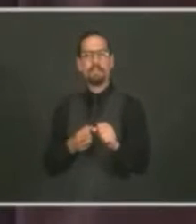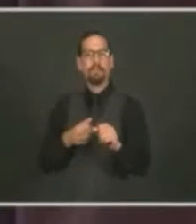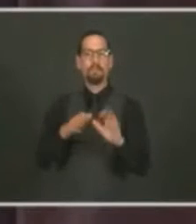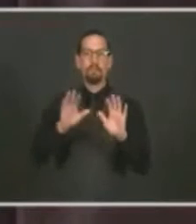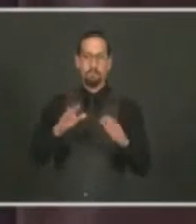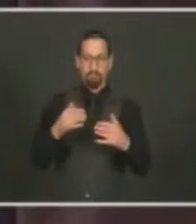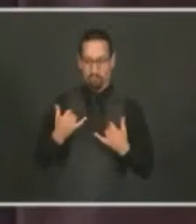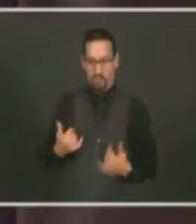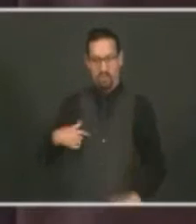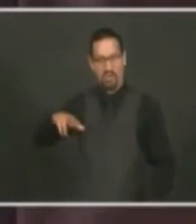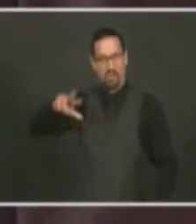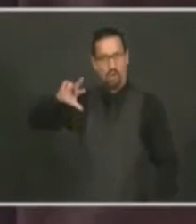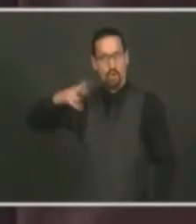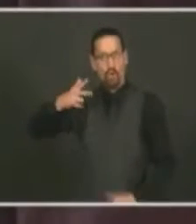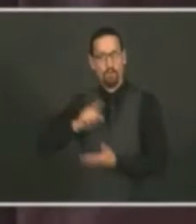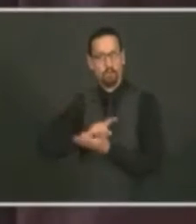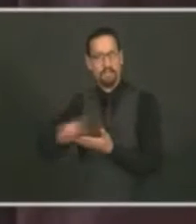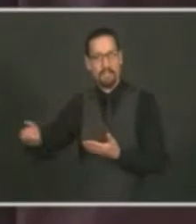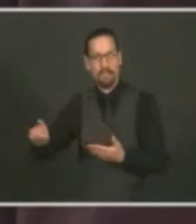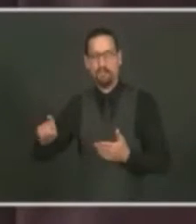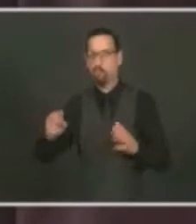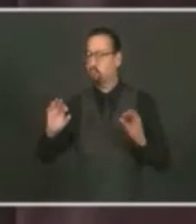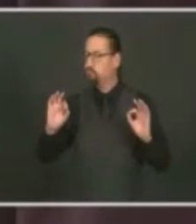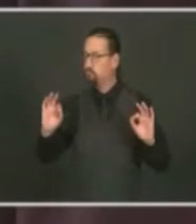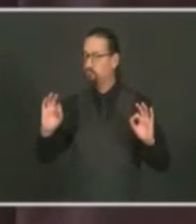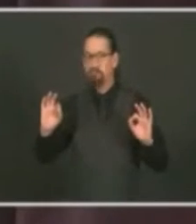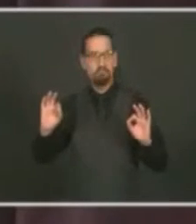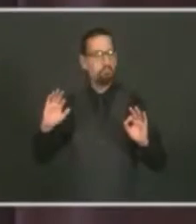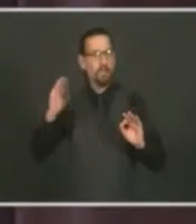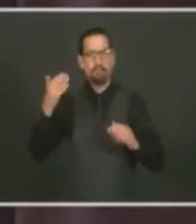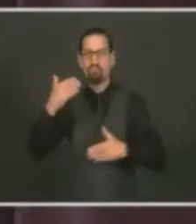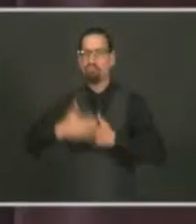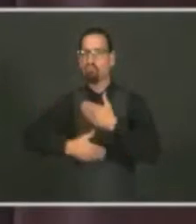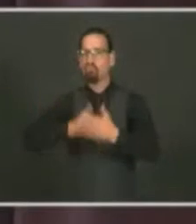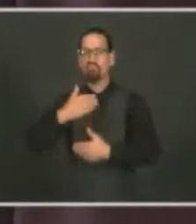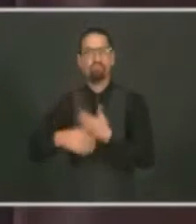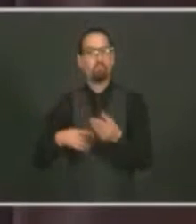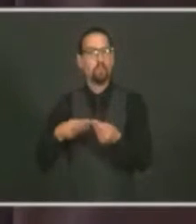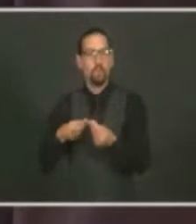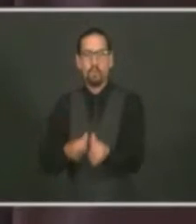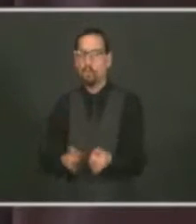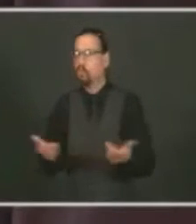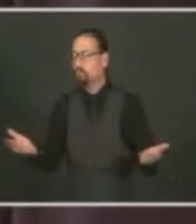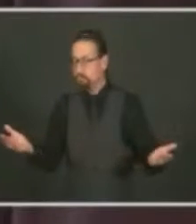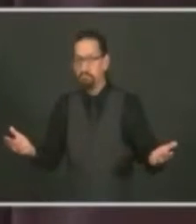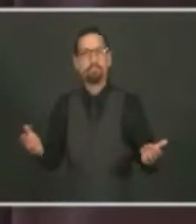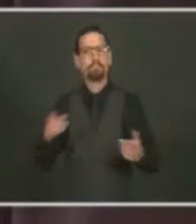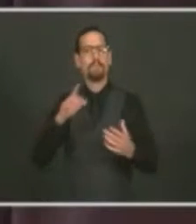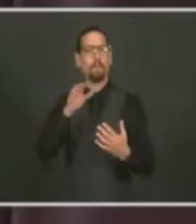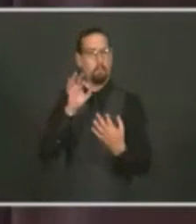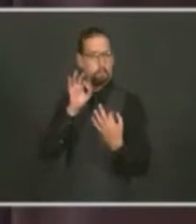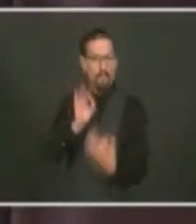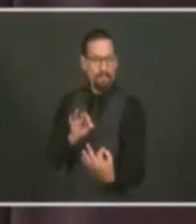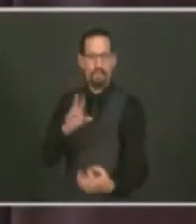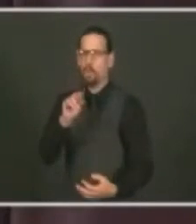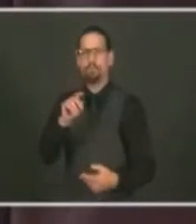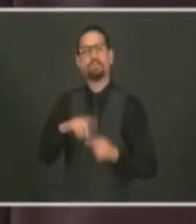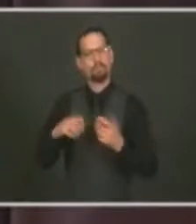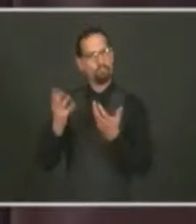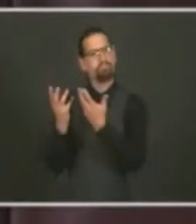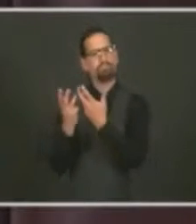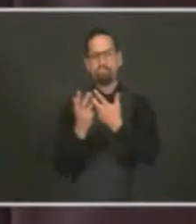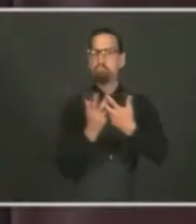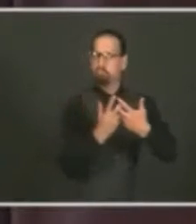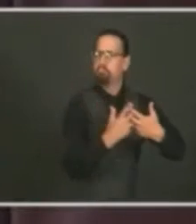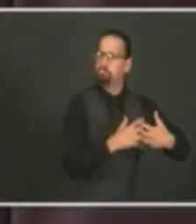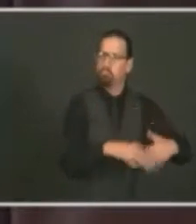perfect. It's a brand new system. We're the only ones doing it, but it's going incredibly smoothly. 4,000 tests